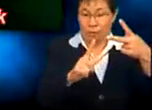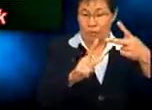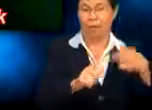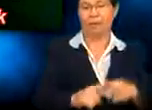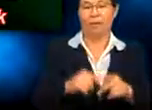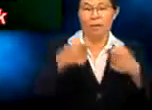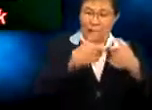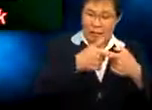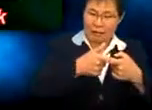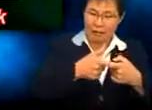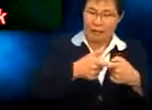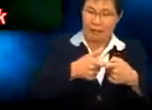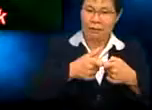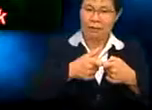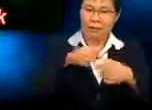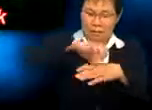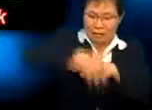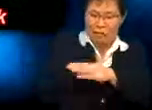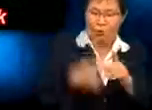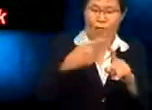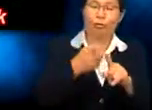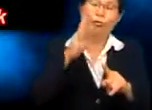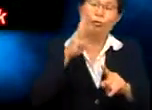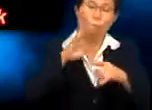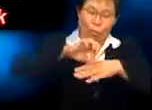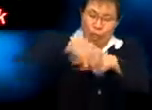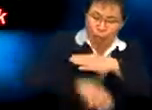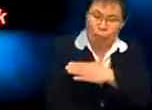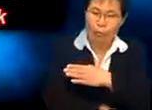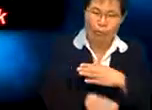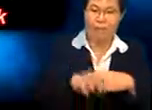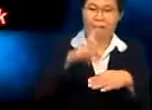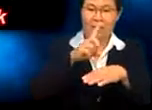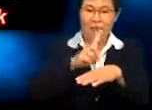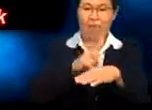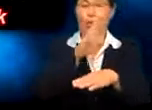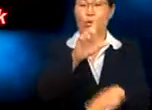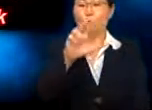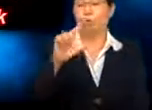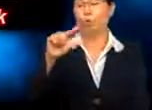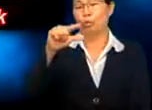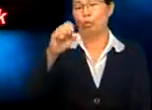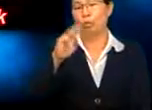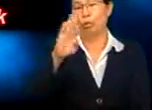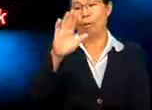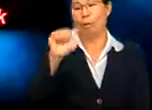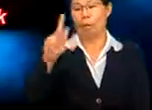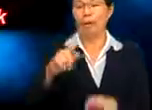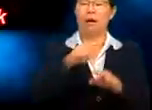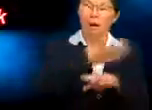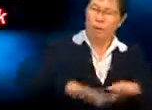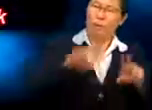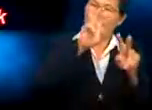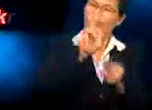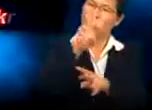Electricity was generated from the Hydroelectric Power Station in Ulu Gombak, about 20 kilometers